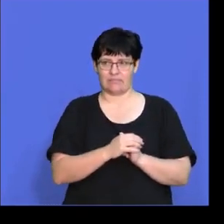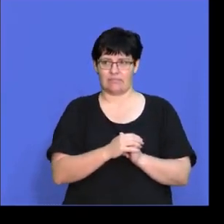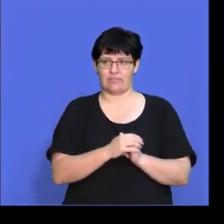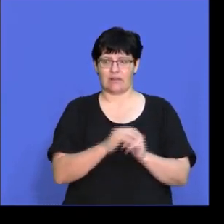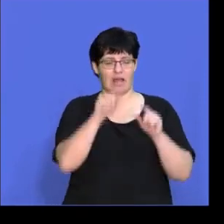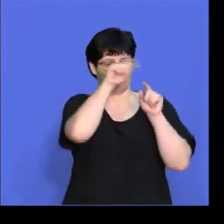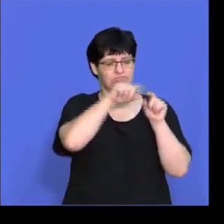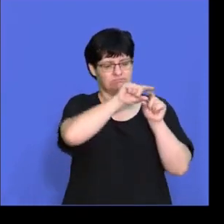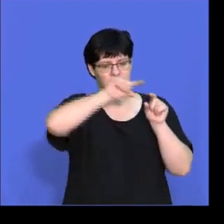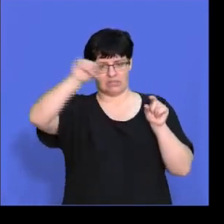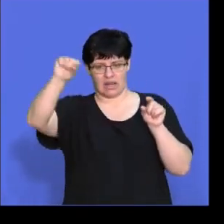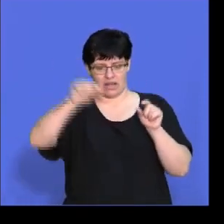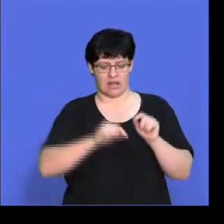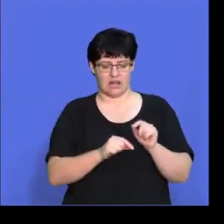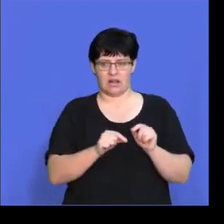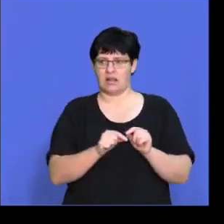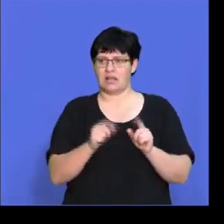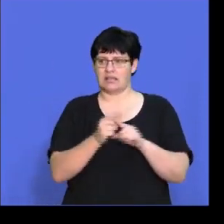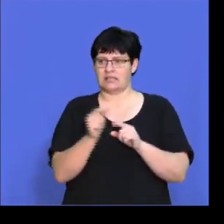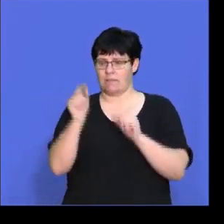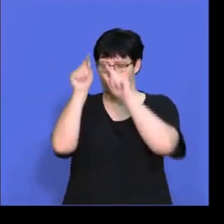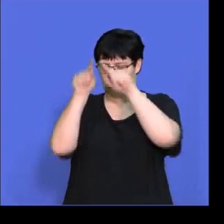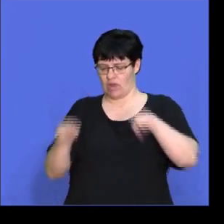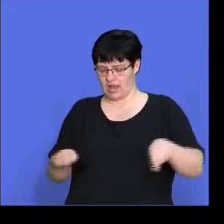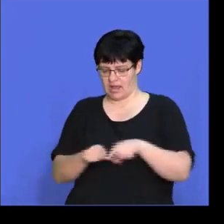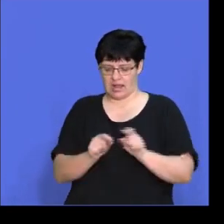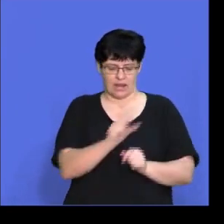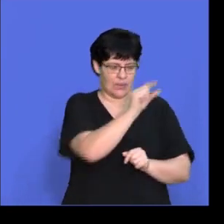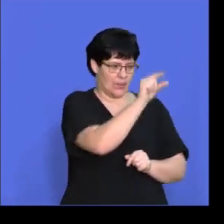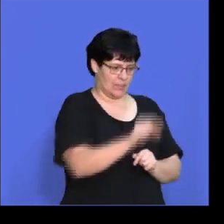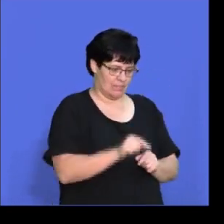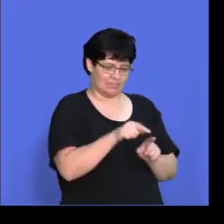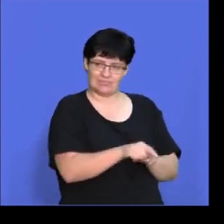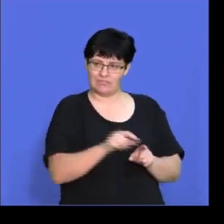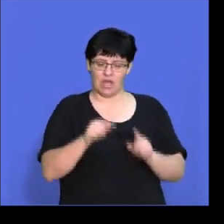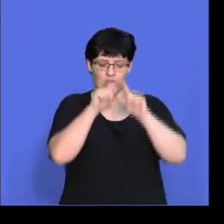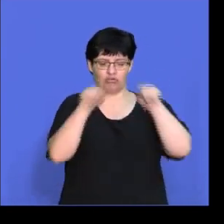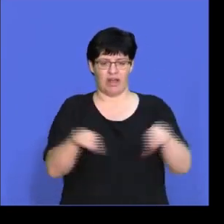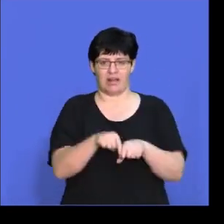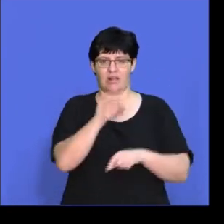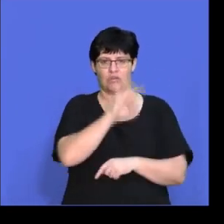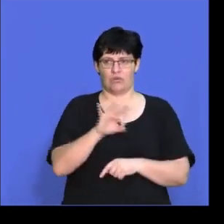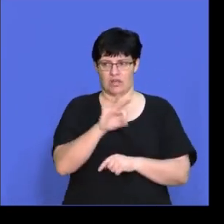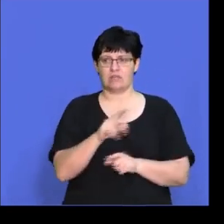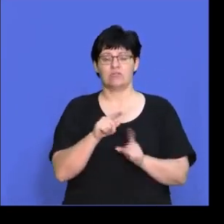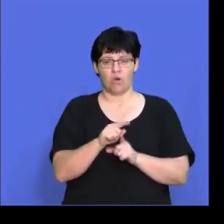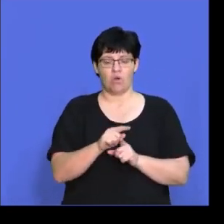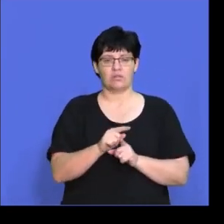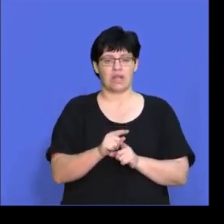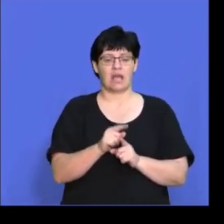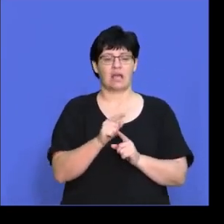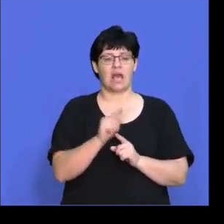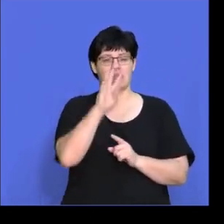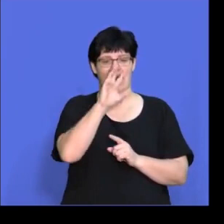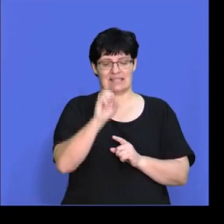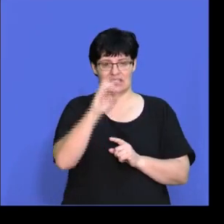this one over here, this one over here, and that one over there. And luckily, those are all right-angled